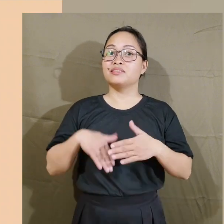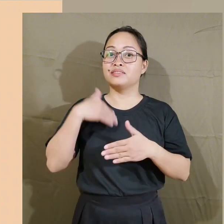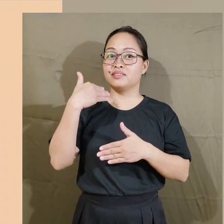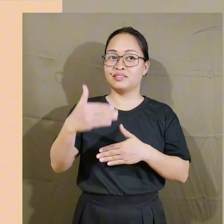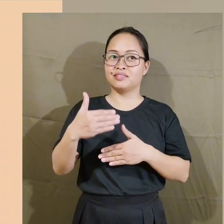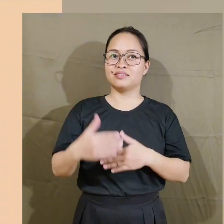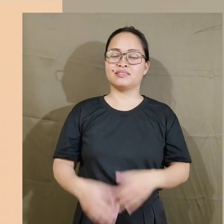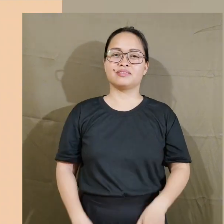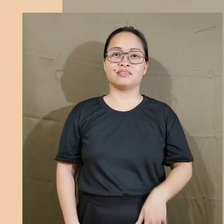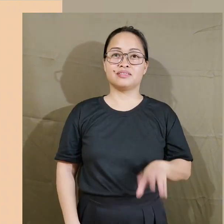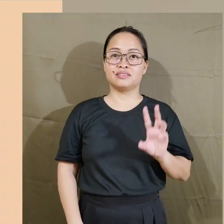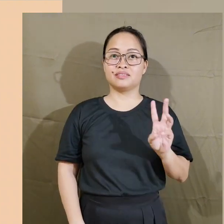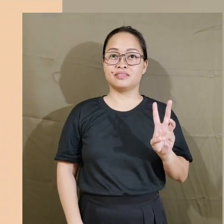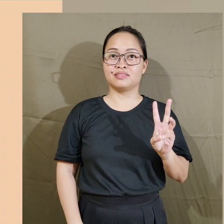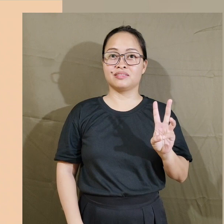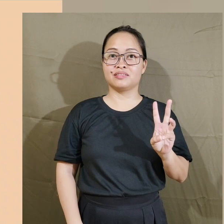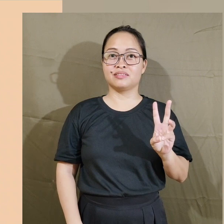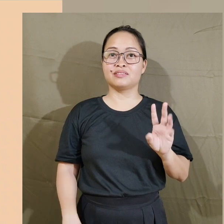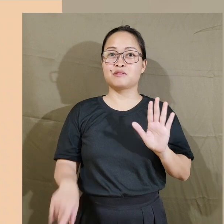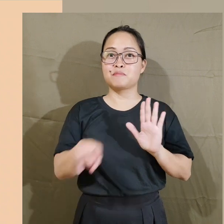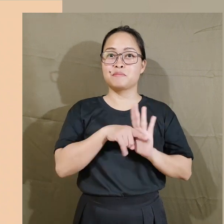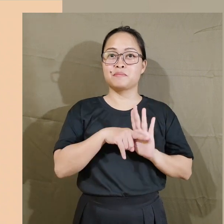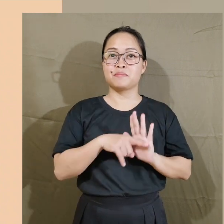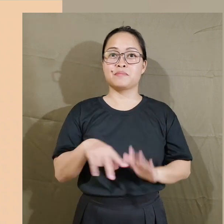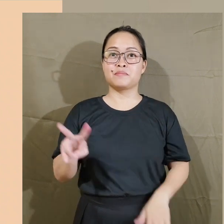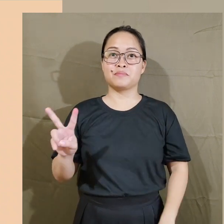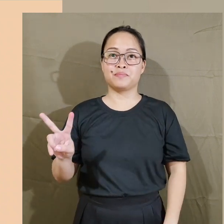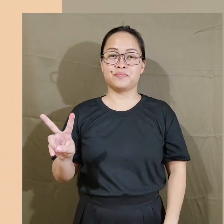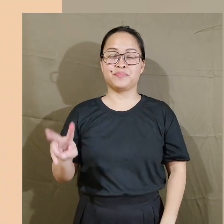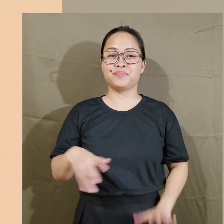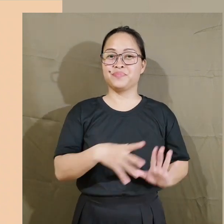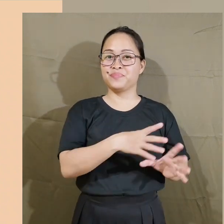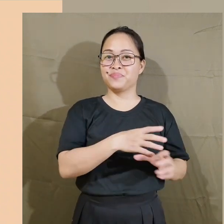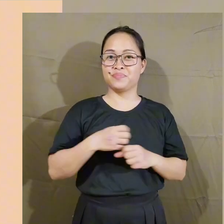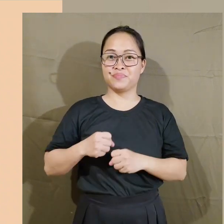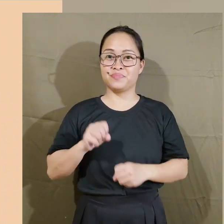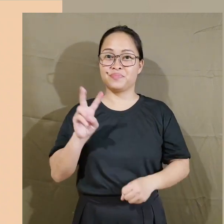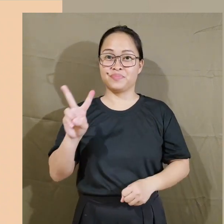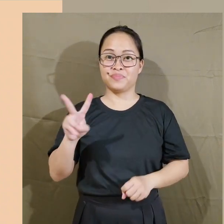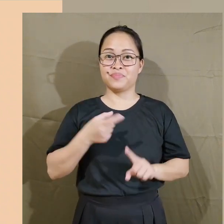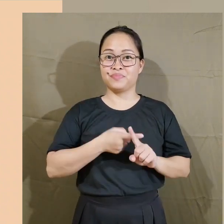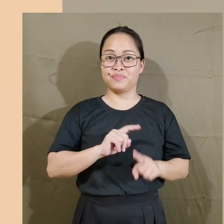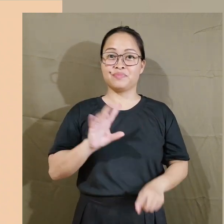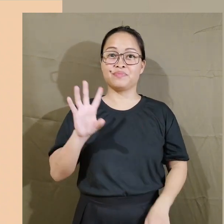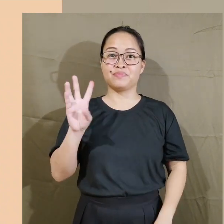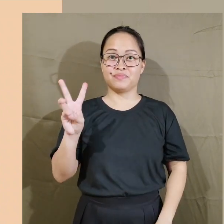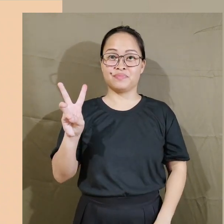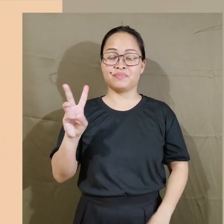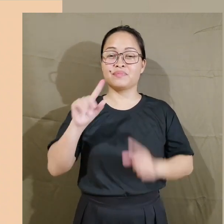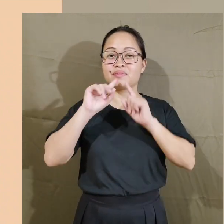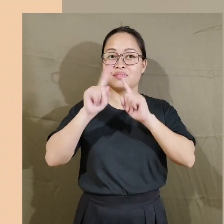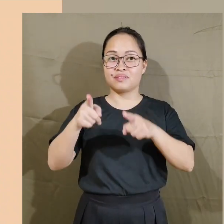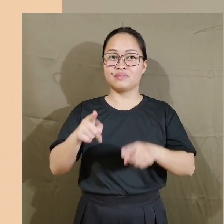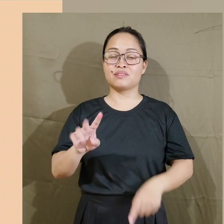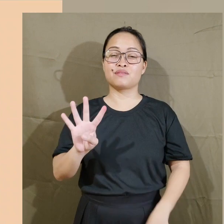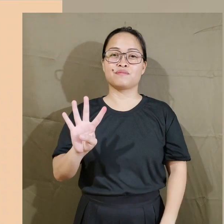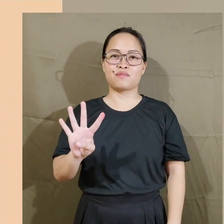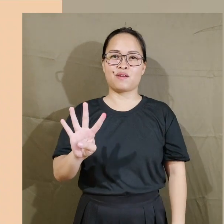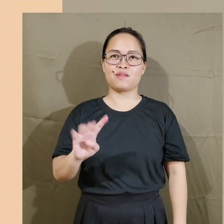Then 6 minus 2, subtract 2 from 6, the answer is